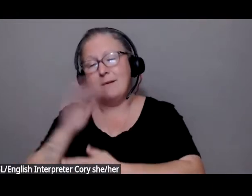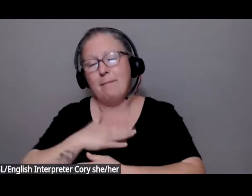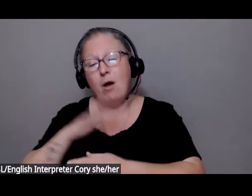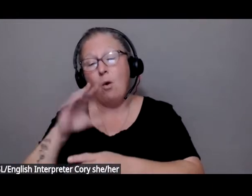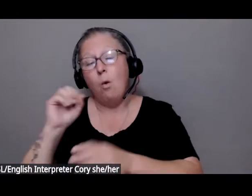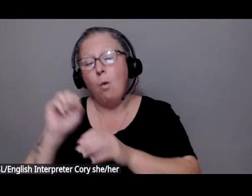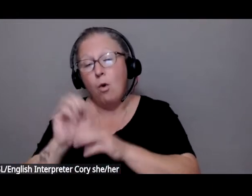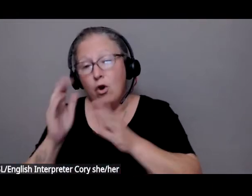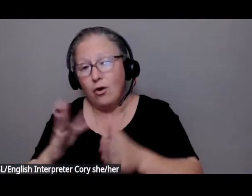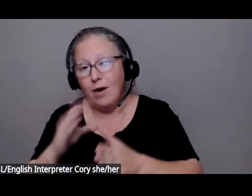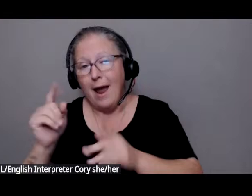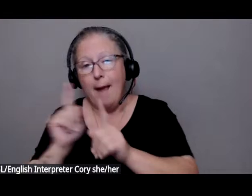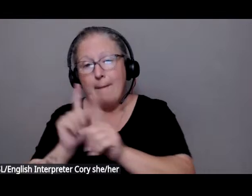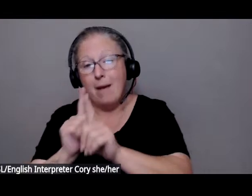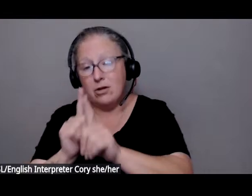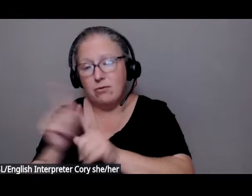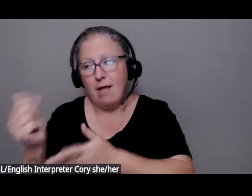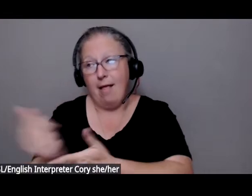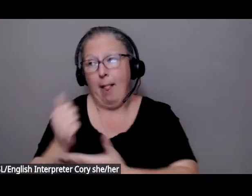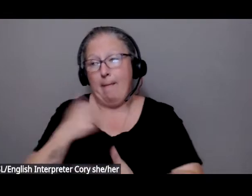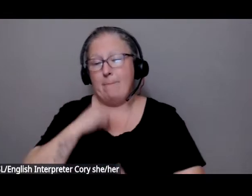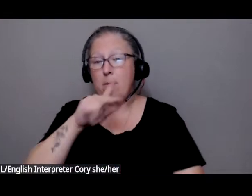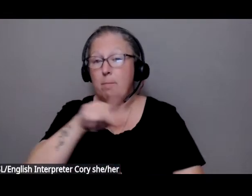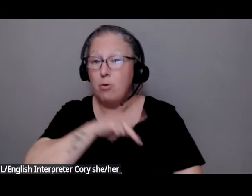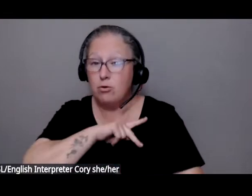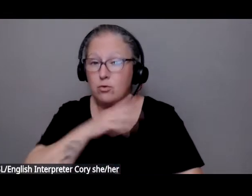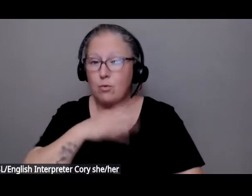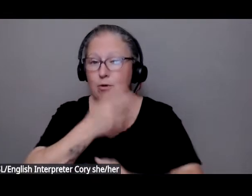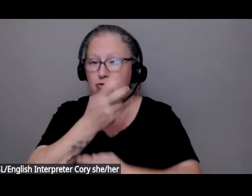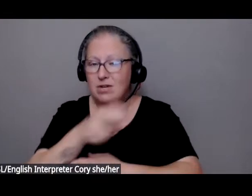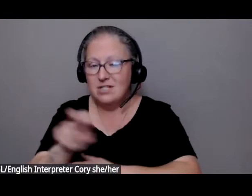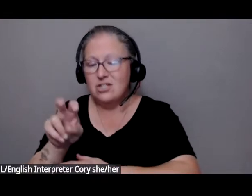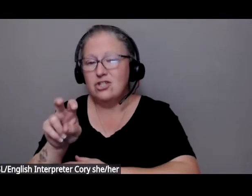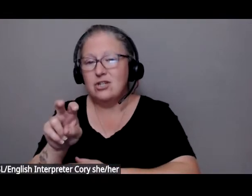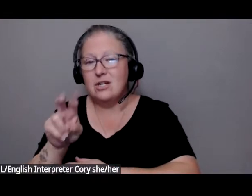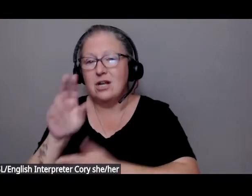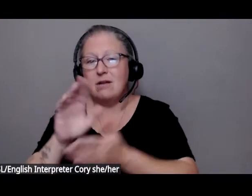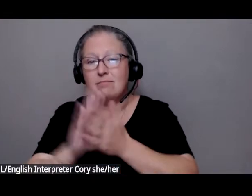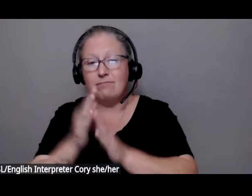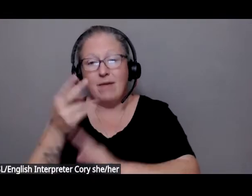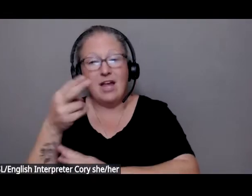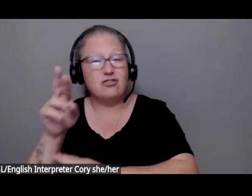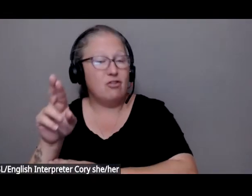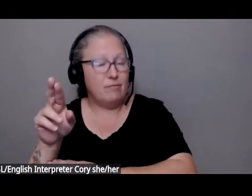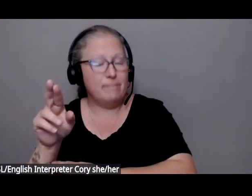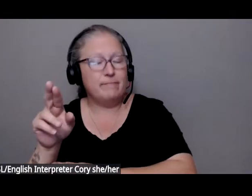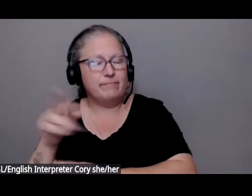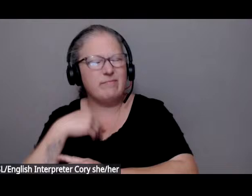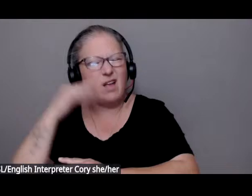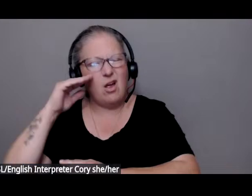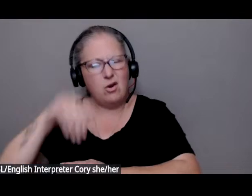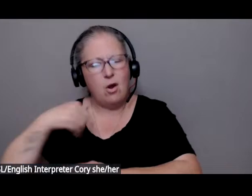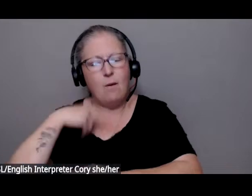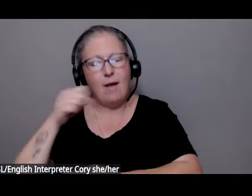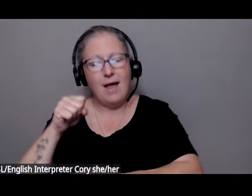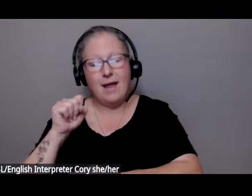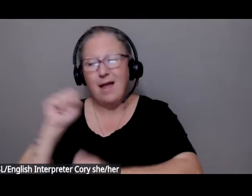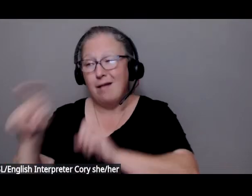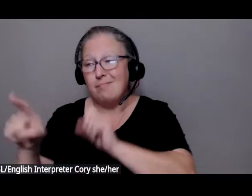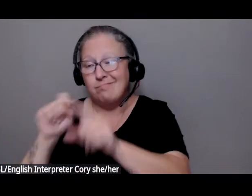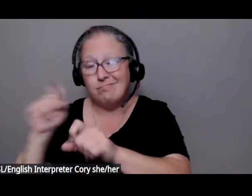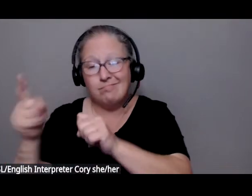mentor, and she's been a great help to me personally with my transition into human resources. And I know I can go to her with